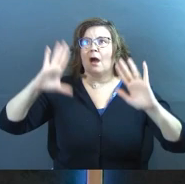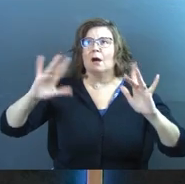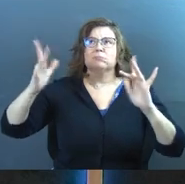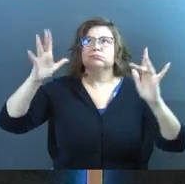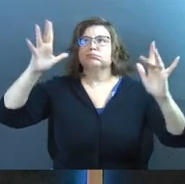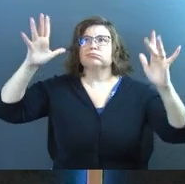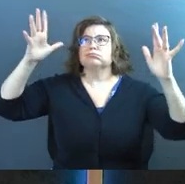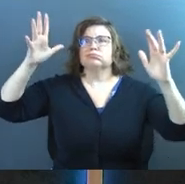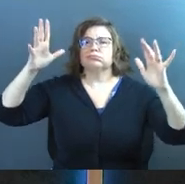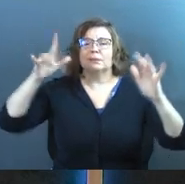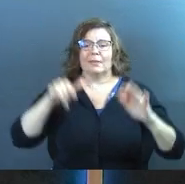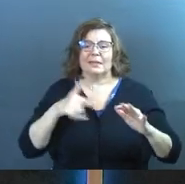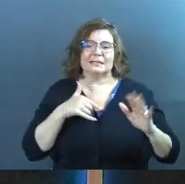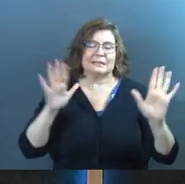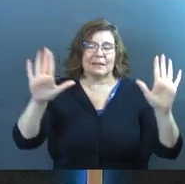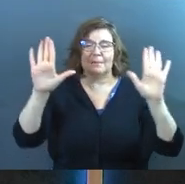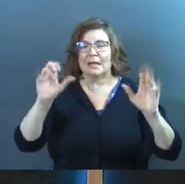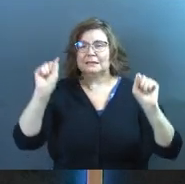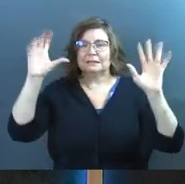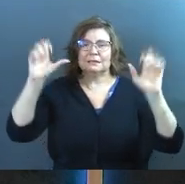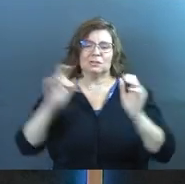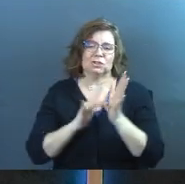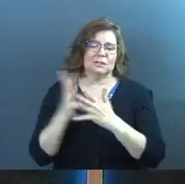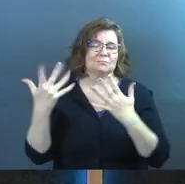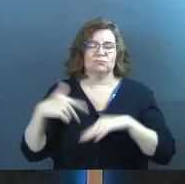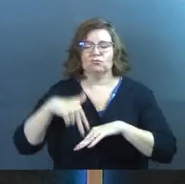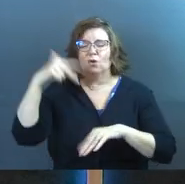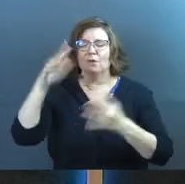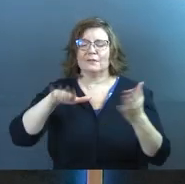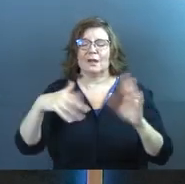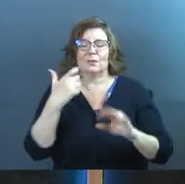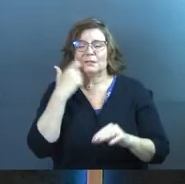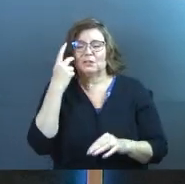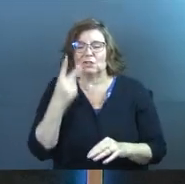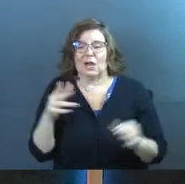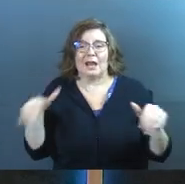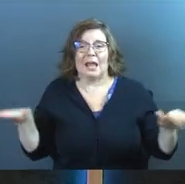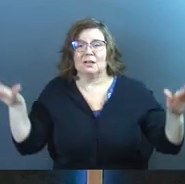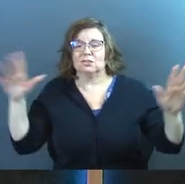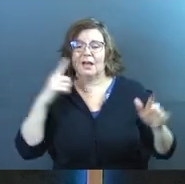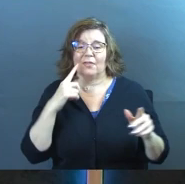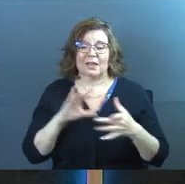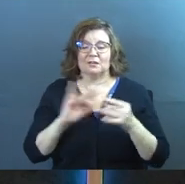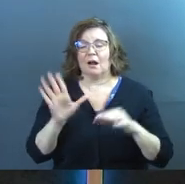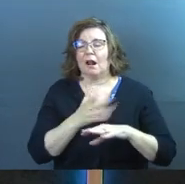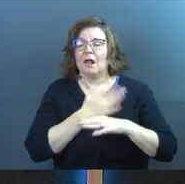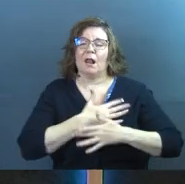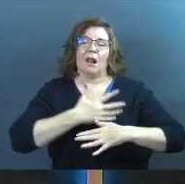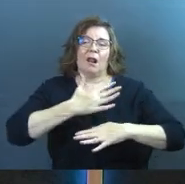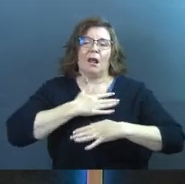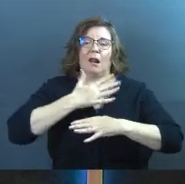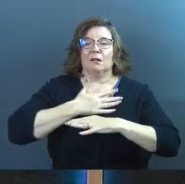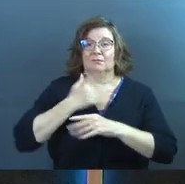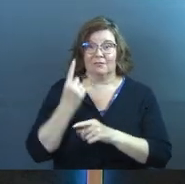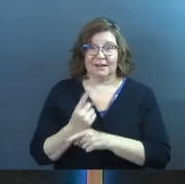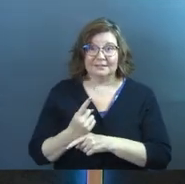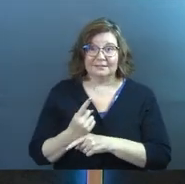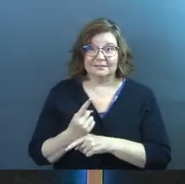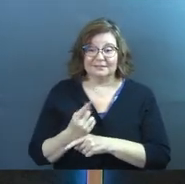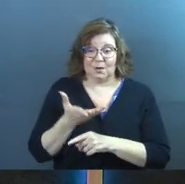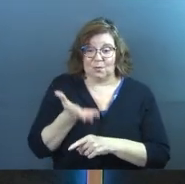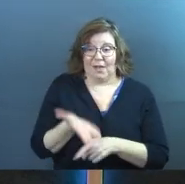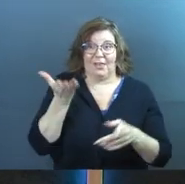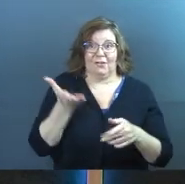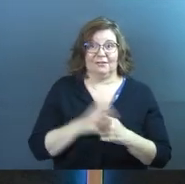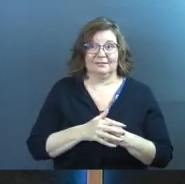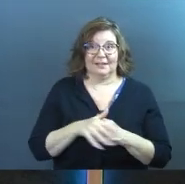God. This is amazing. Jesus rose from the dead. We just saw an angel. And they'd like start singing hymns, right? Right there